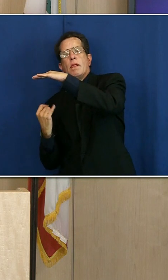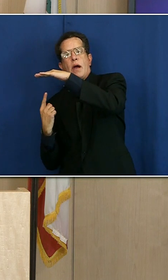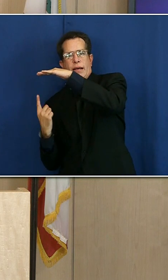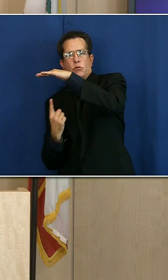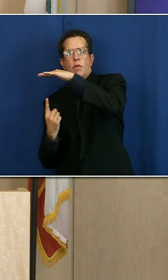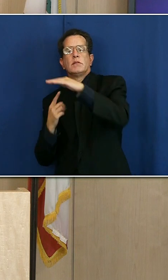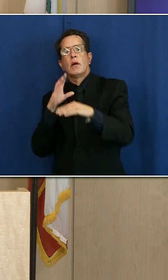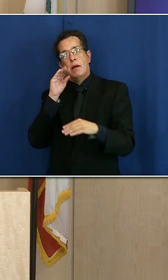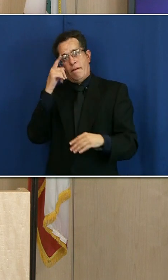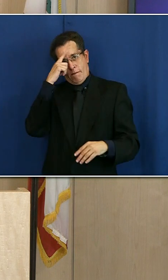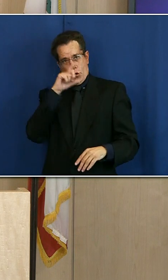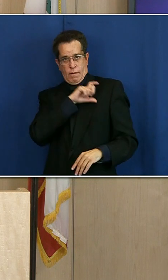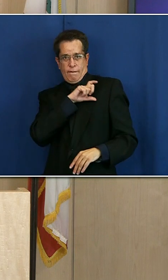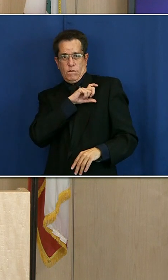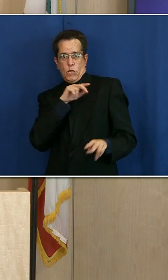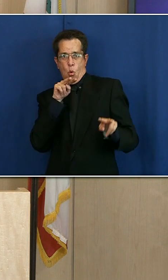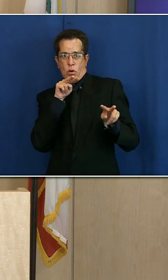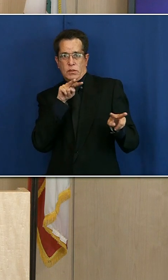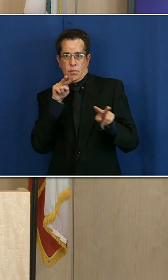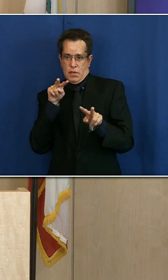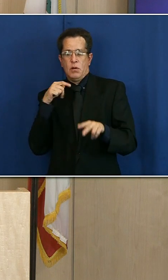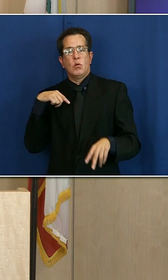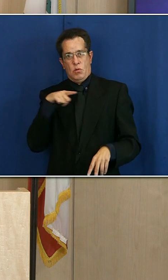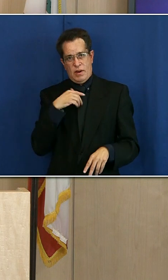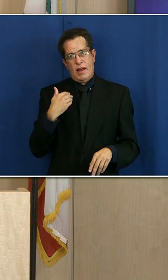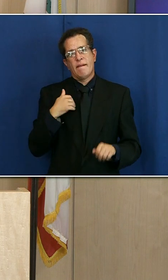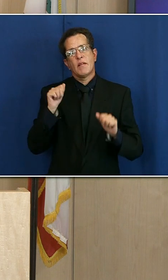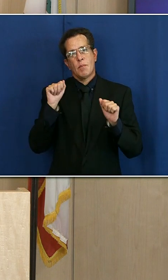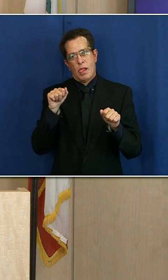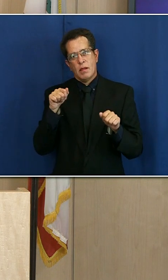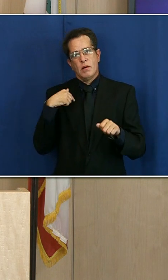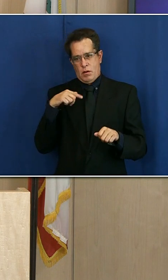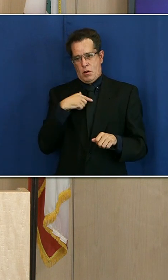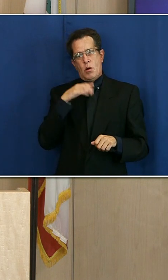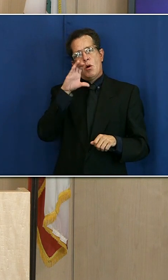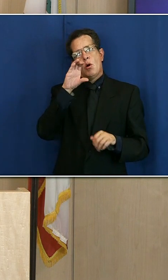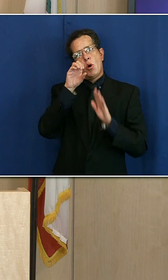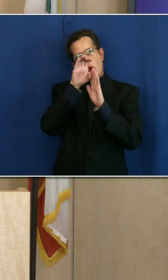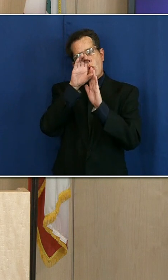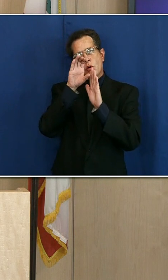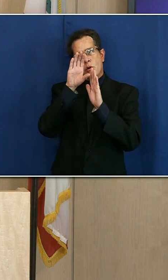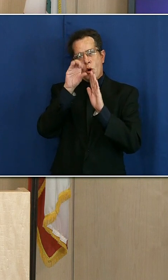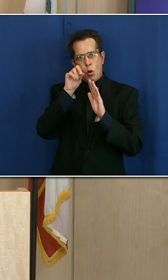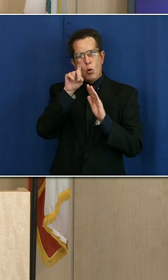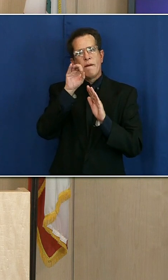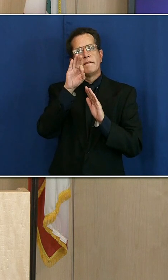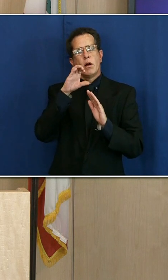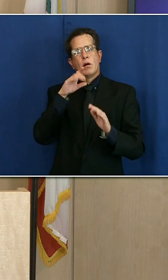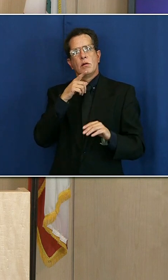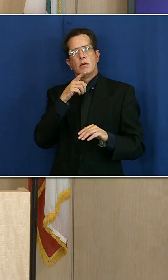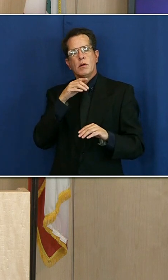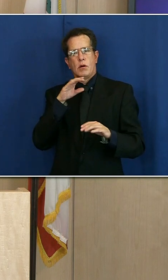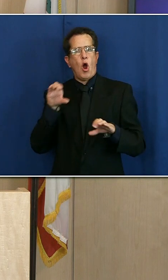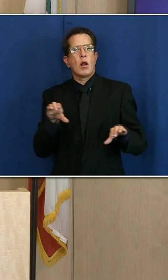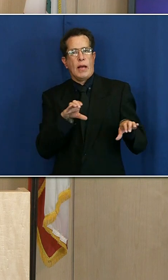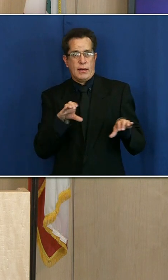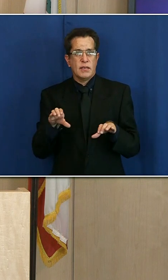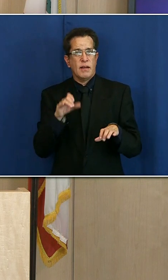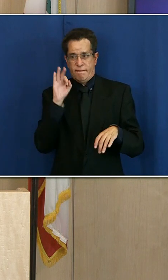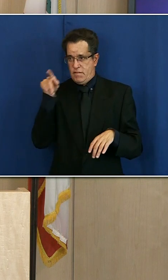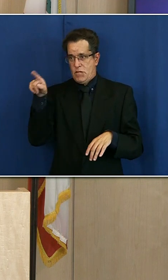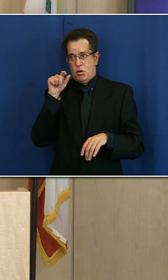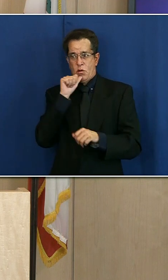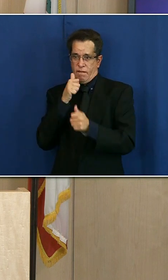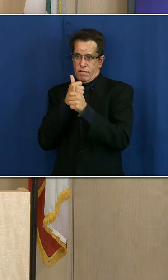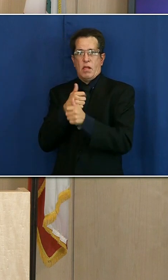the question, we do have the ability to utilize our code of conduct and do citations if students are not following their isolation or